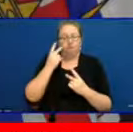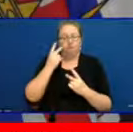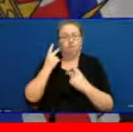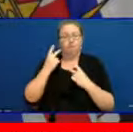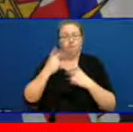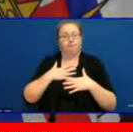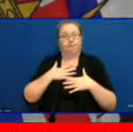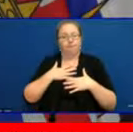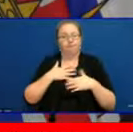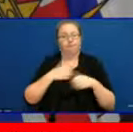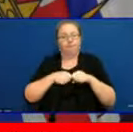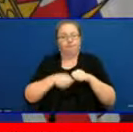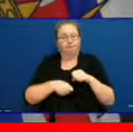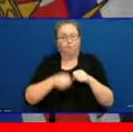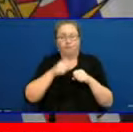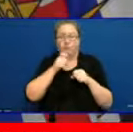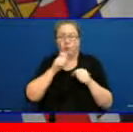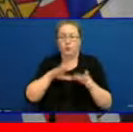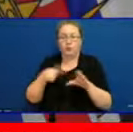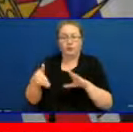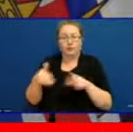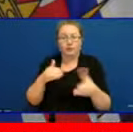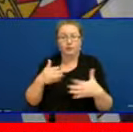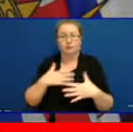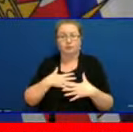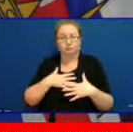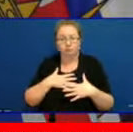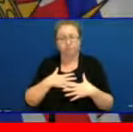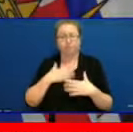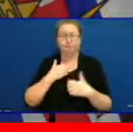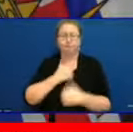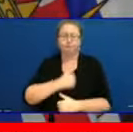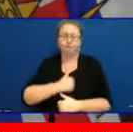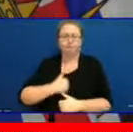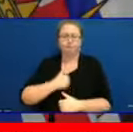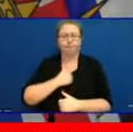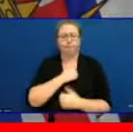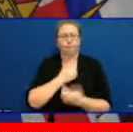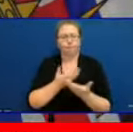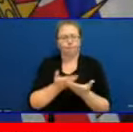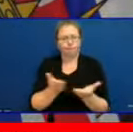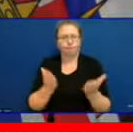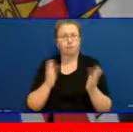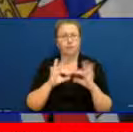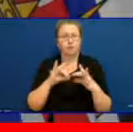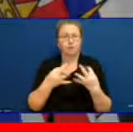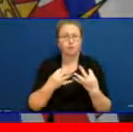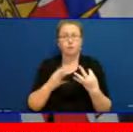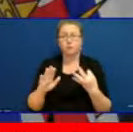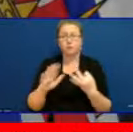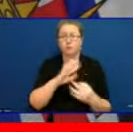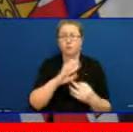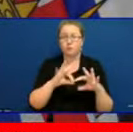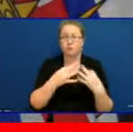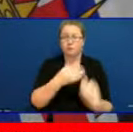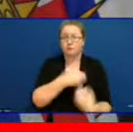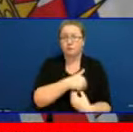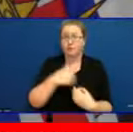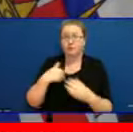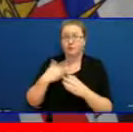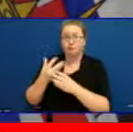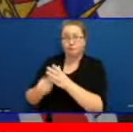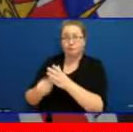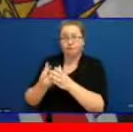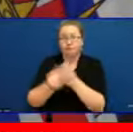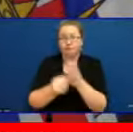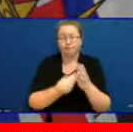in mourning people who've died from COVID-19 in these times and how challenging it is, and our condolences go to the families who have lost their